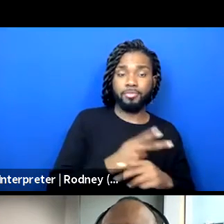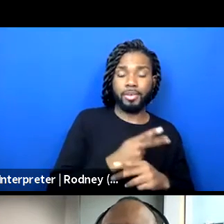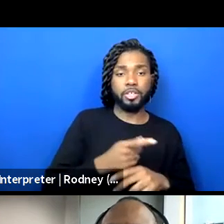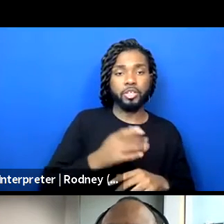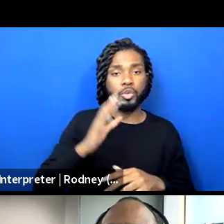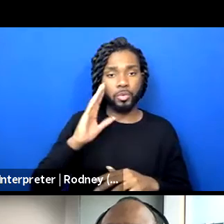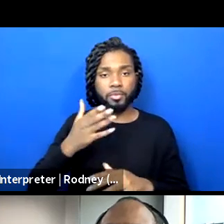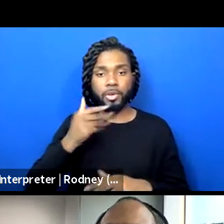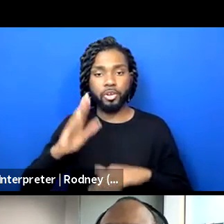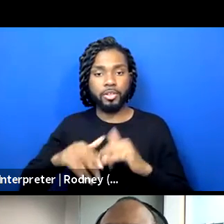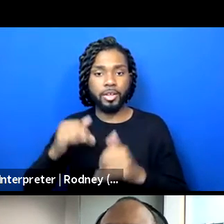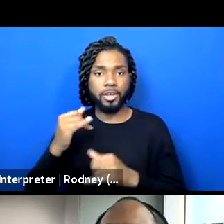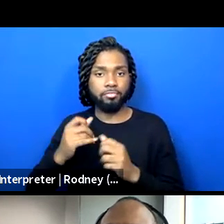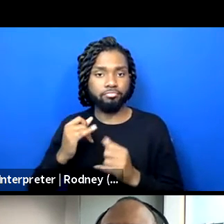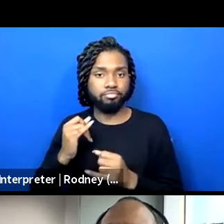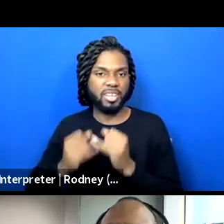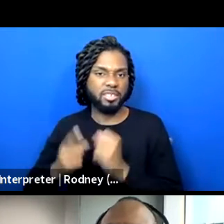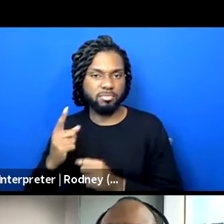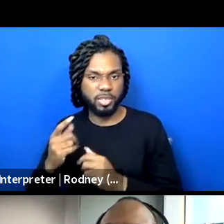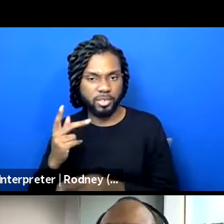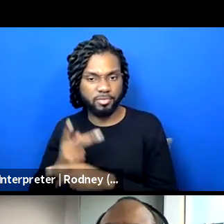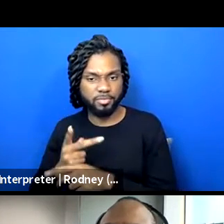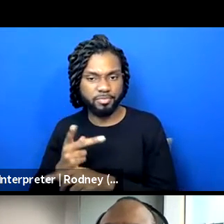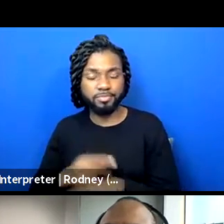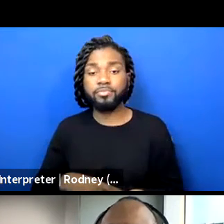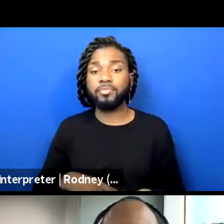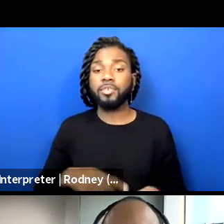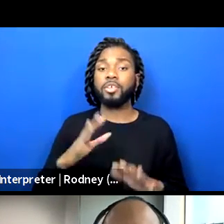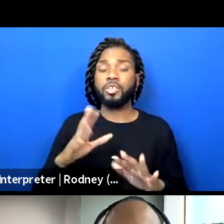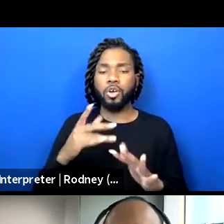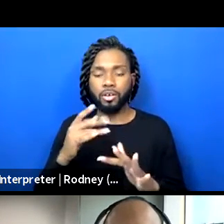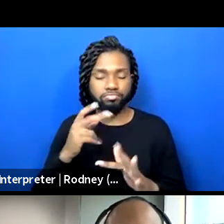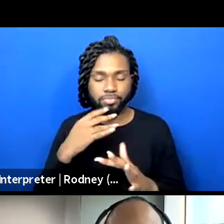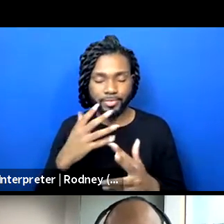Treating advocacy that way is like, I've said that already. We must